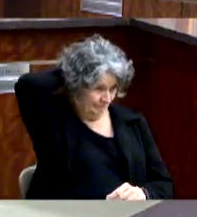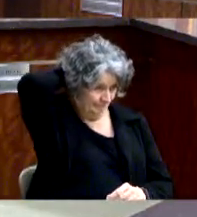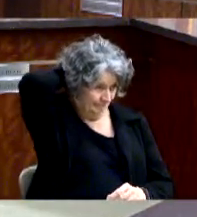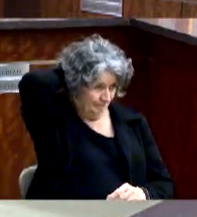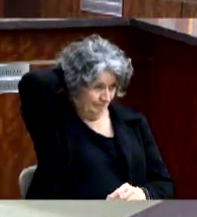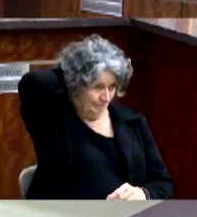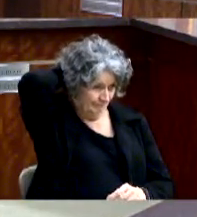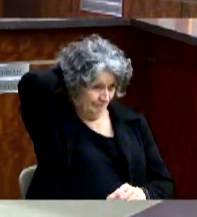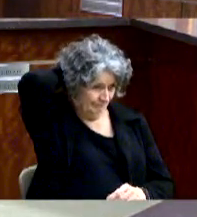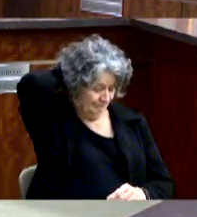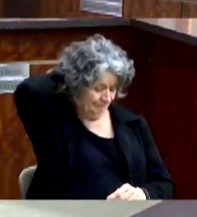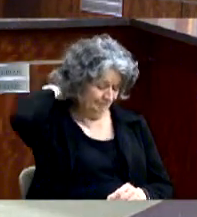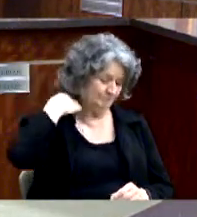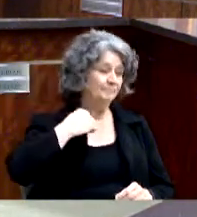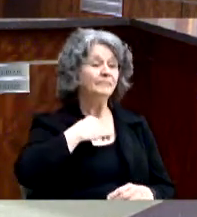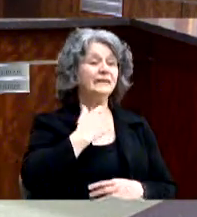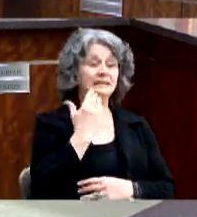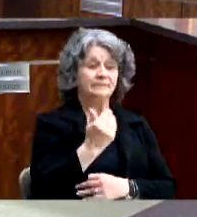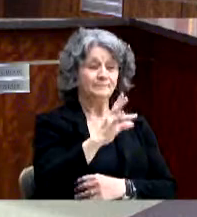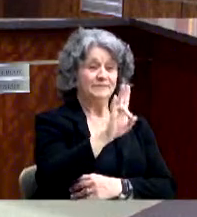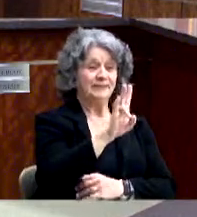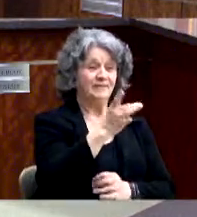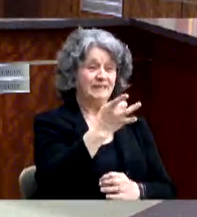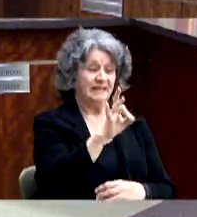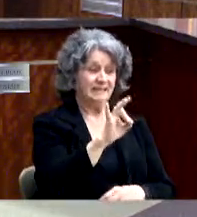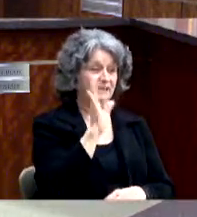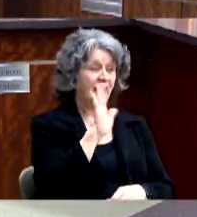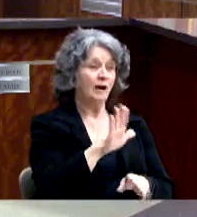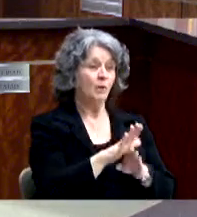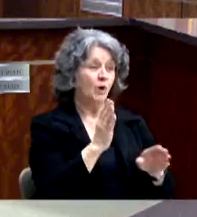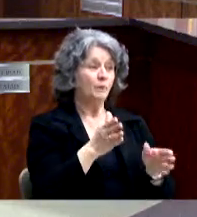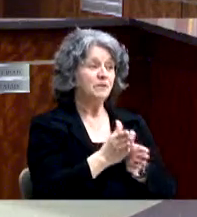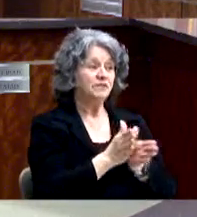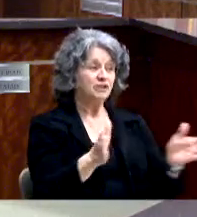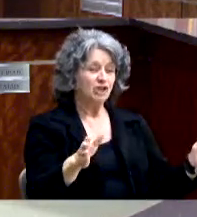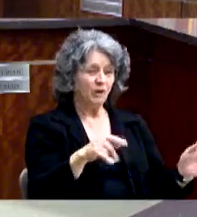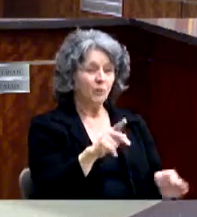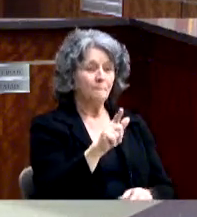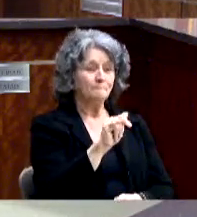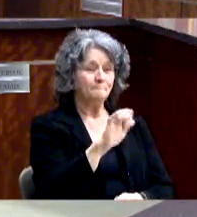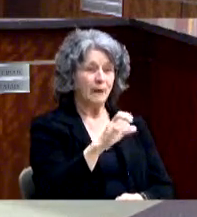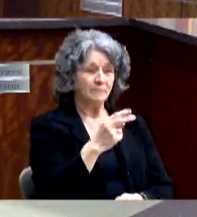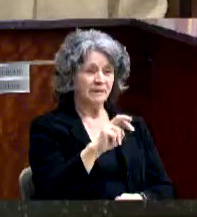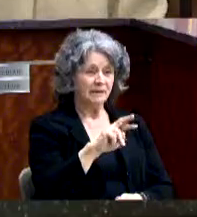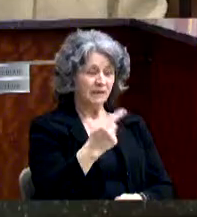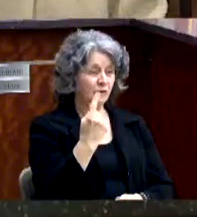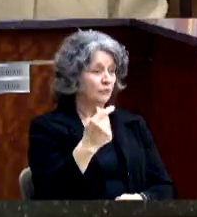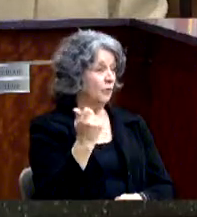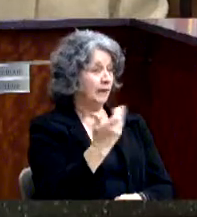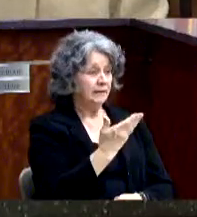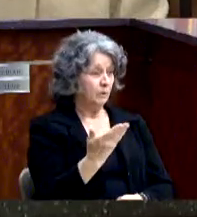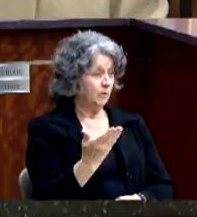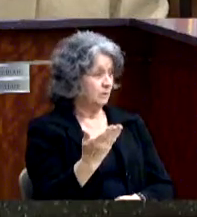At this time, it's 7:18, and I'll open the general public hearing for anyone that wishes to speak on any